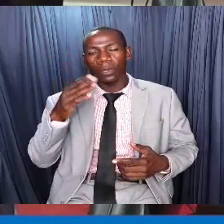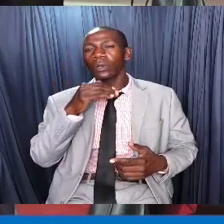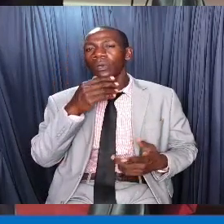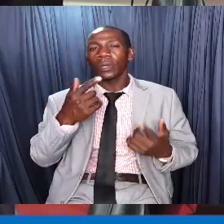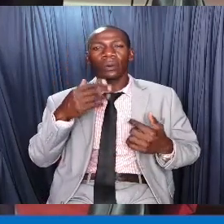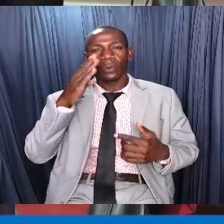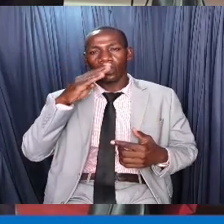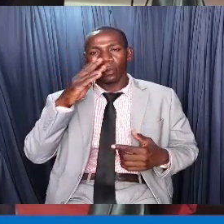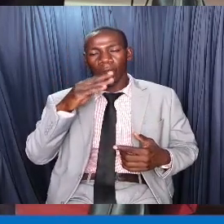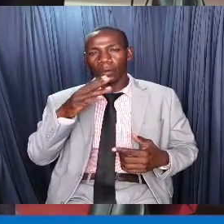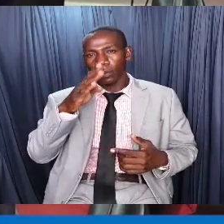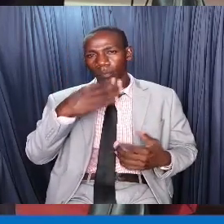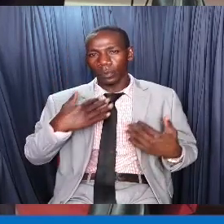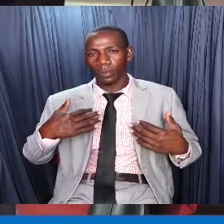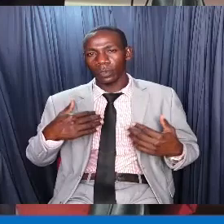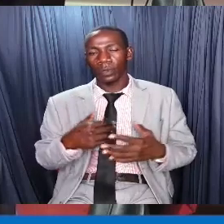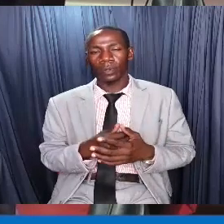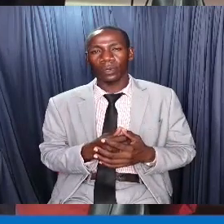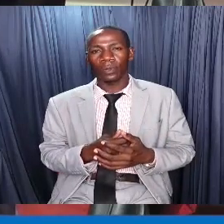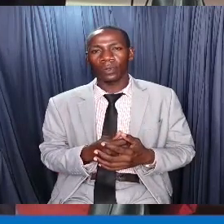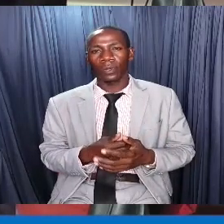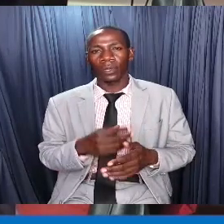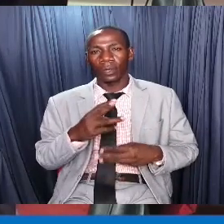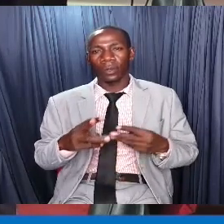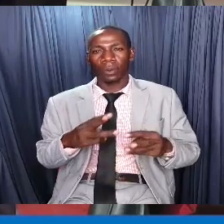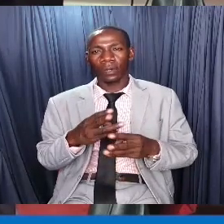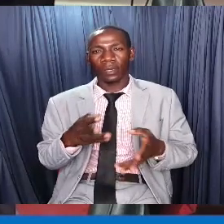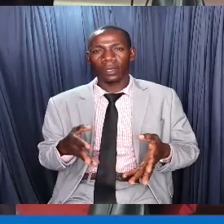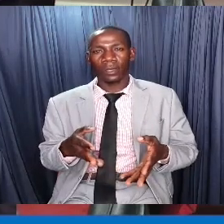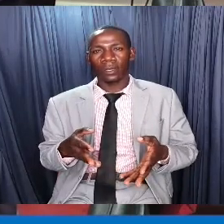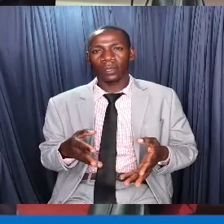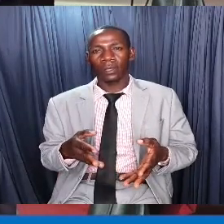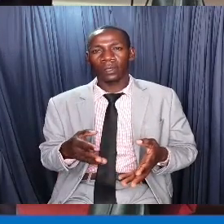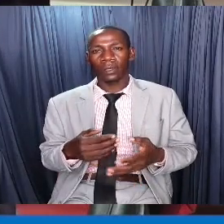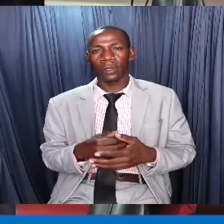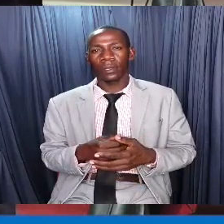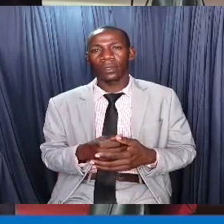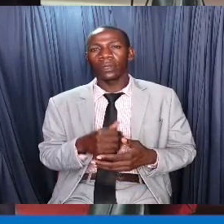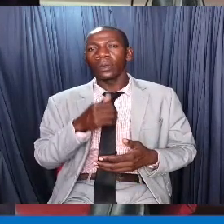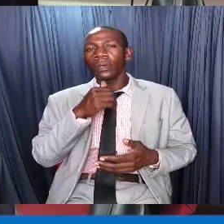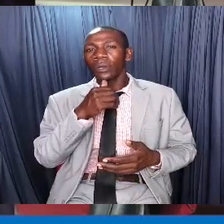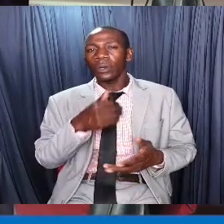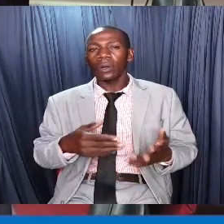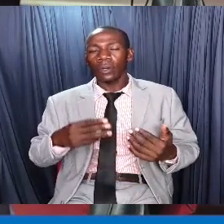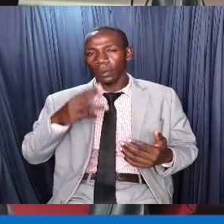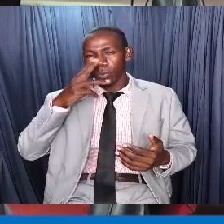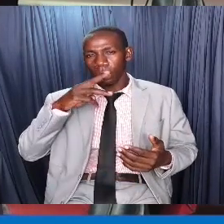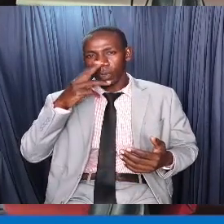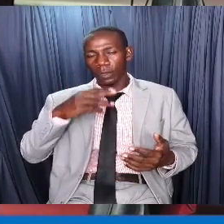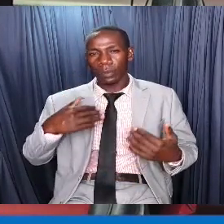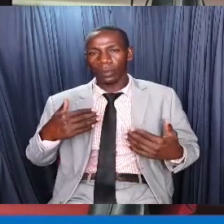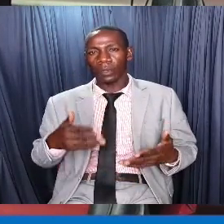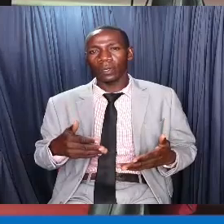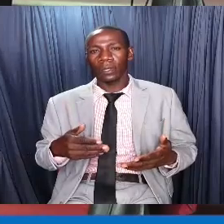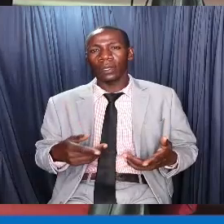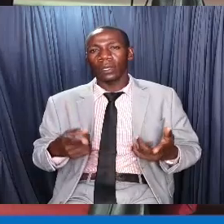watu. But he was never brought to despise people. Hapa duniani. On earth here. Hakuja awadharau watu. He never came to despise